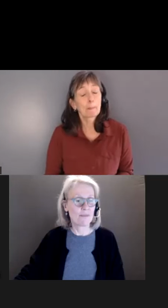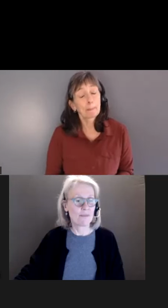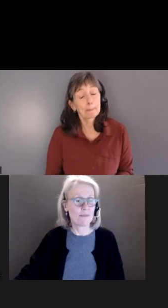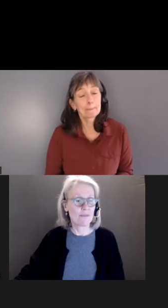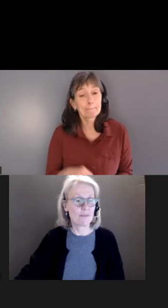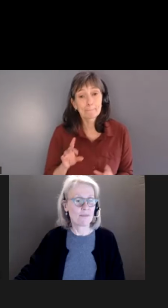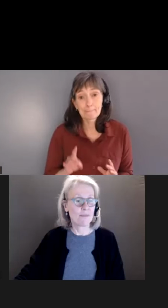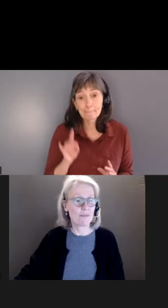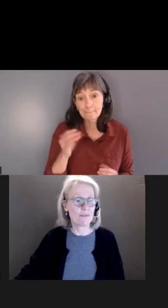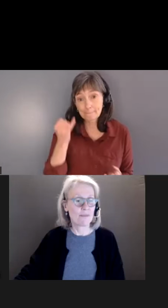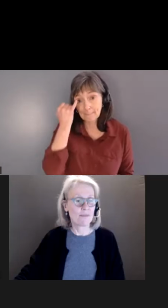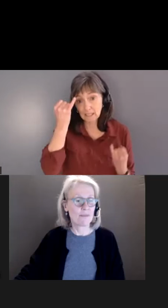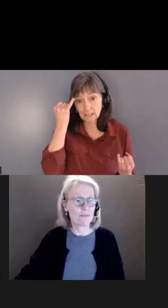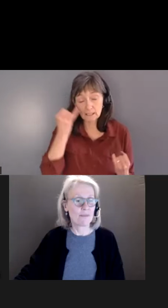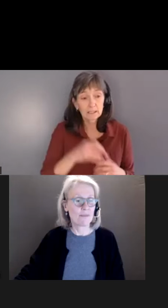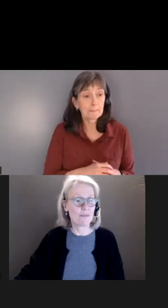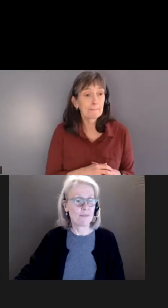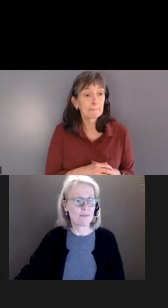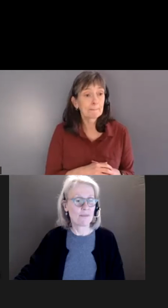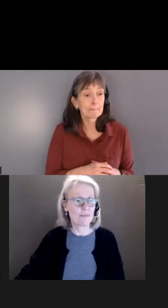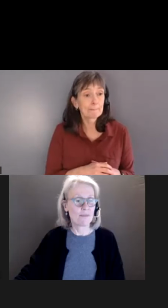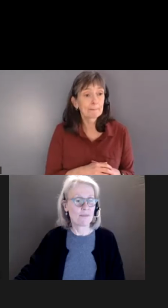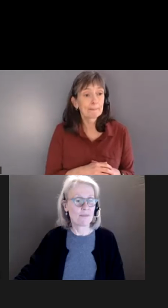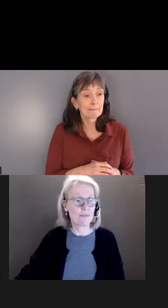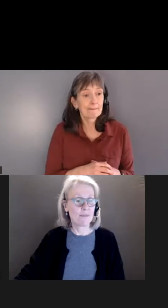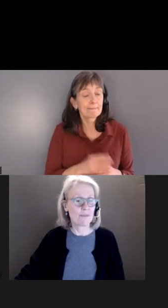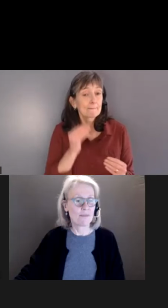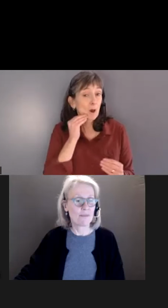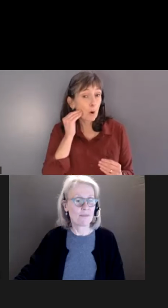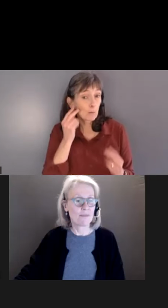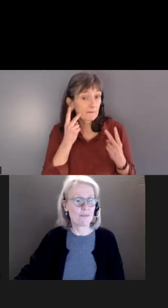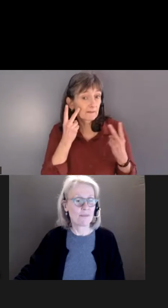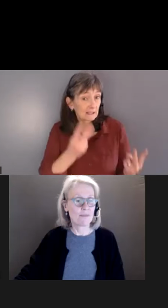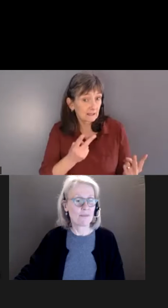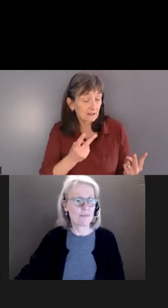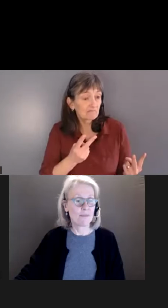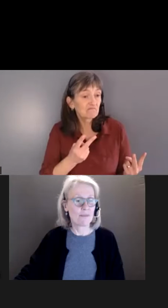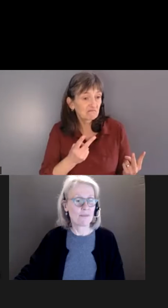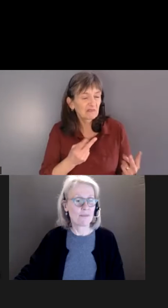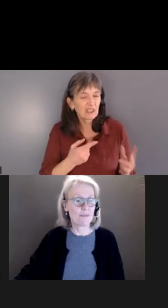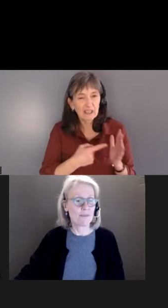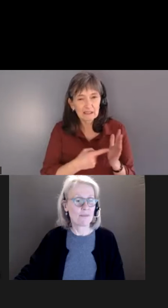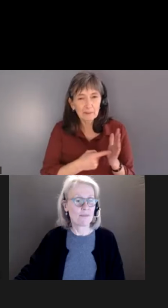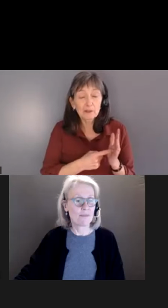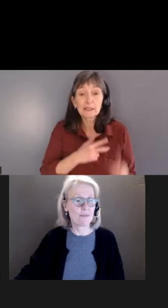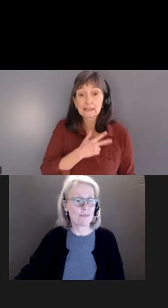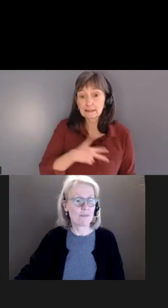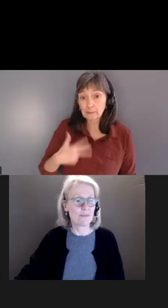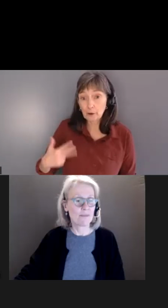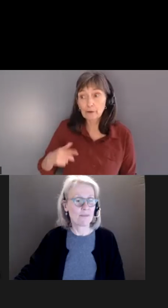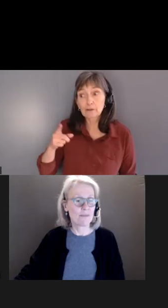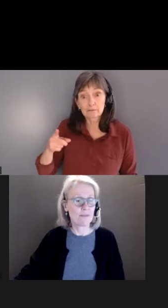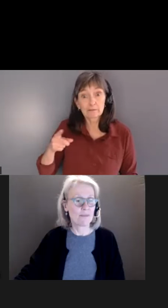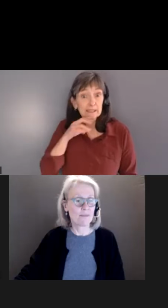useful in promoting aging in the right place are preventative home visits, such as those that are available to older adults in Denmark, where